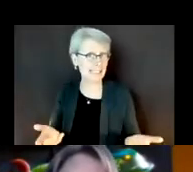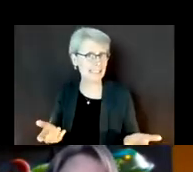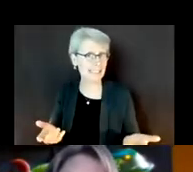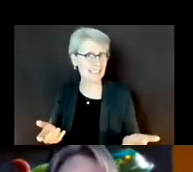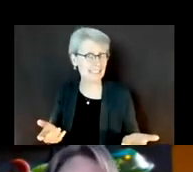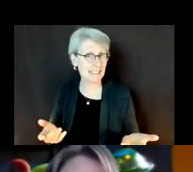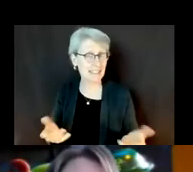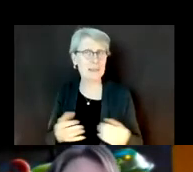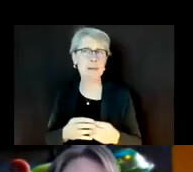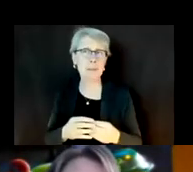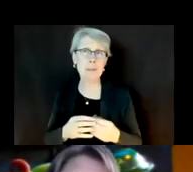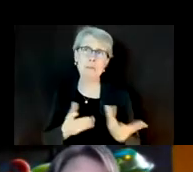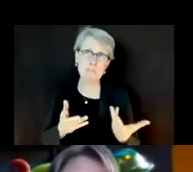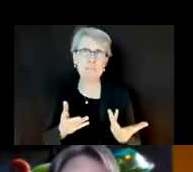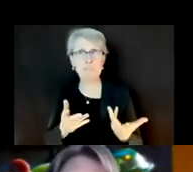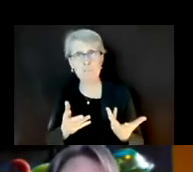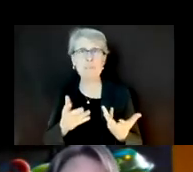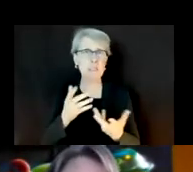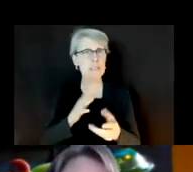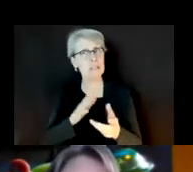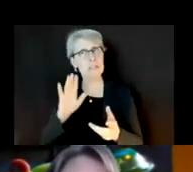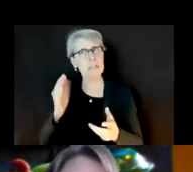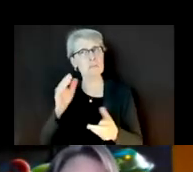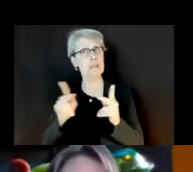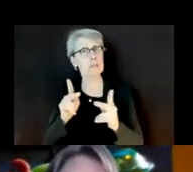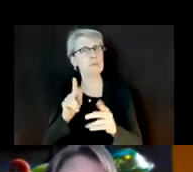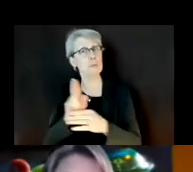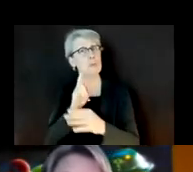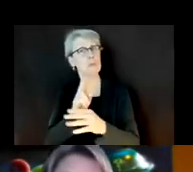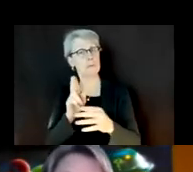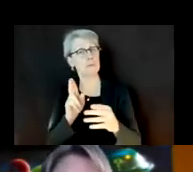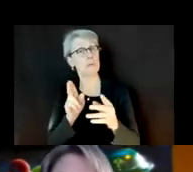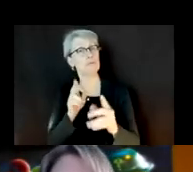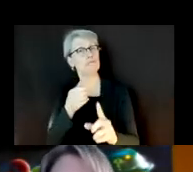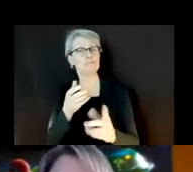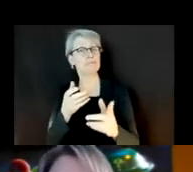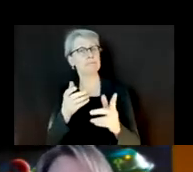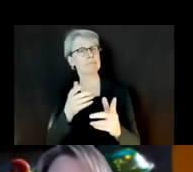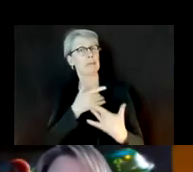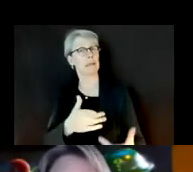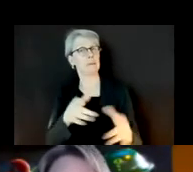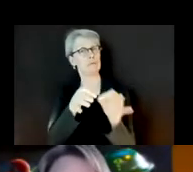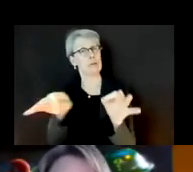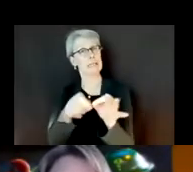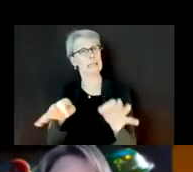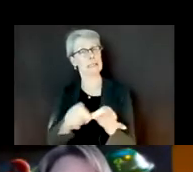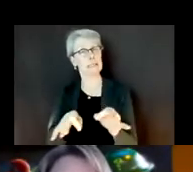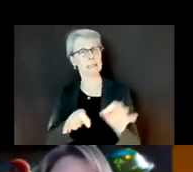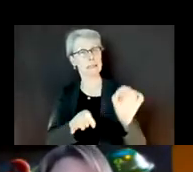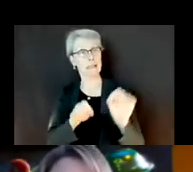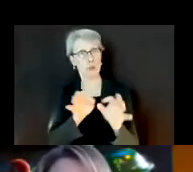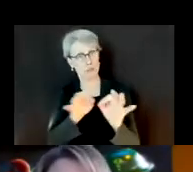have decent enough interest, like there's a decent enough amount of search traffic that you can sort of start to build that and leverage that